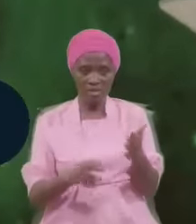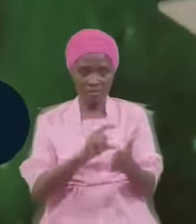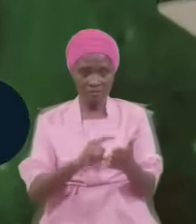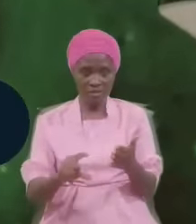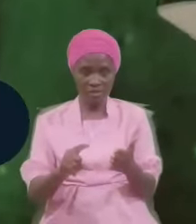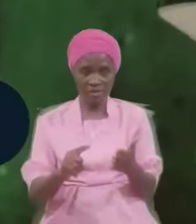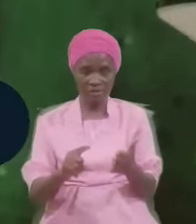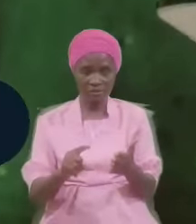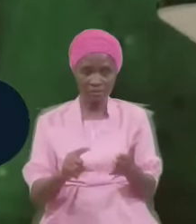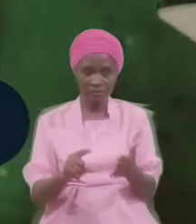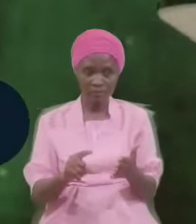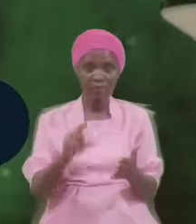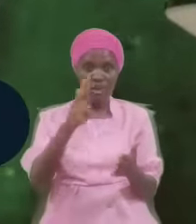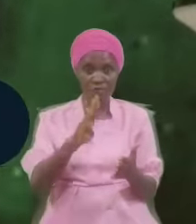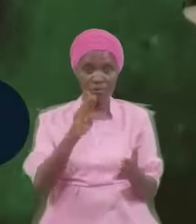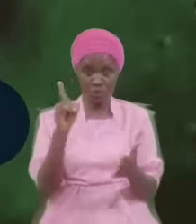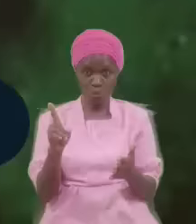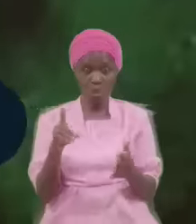verse 40. It says,